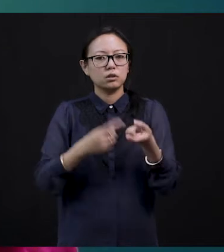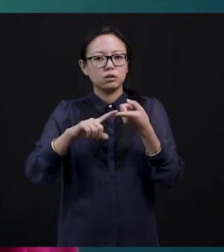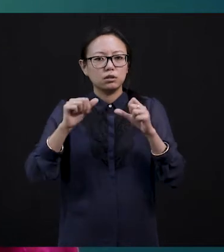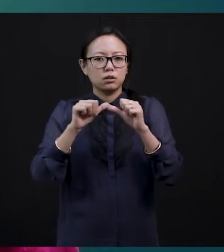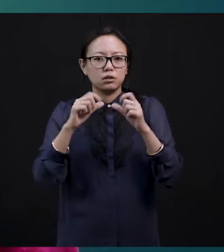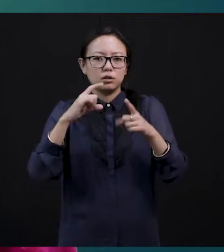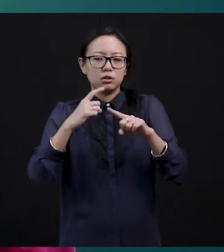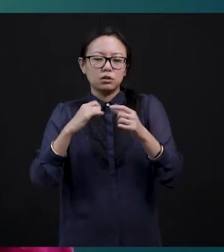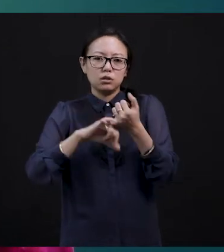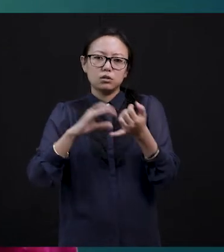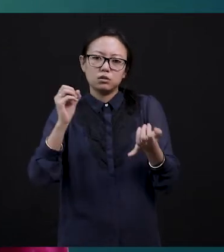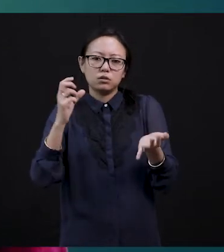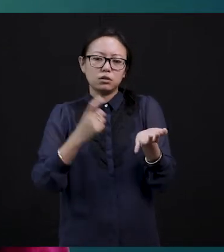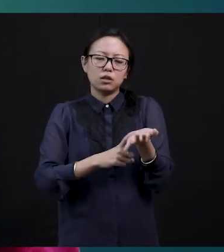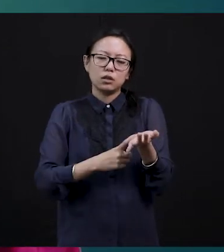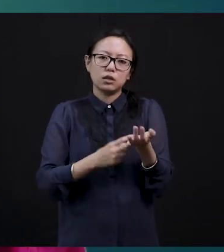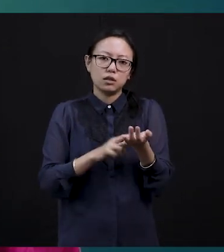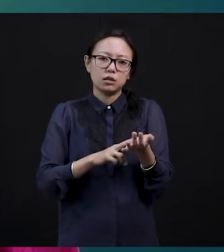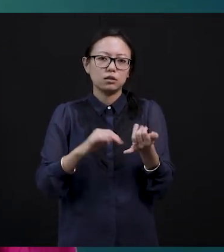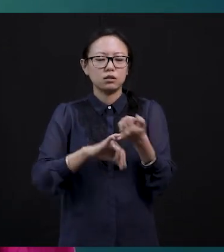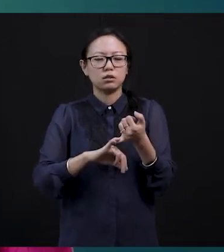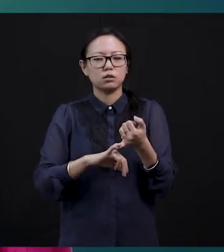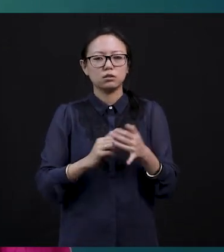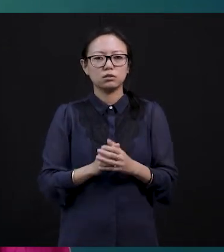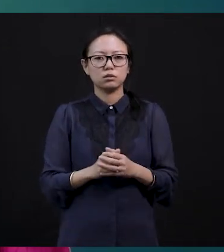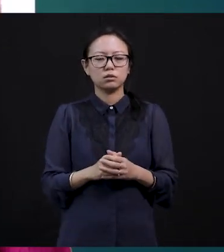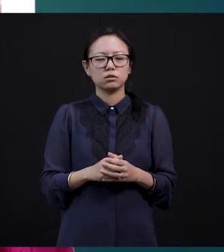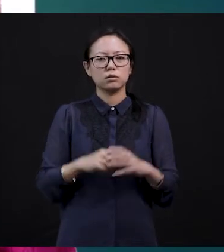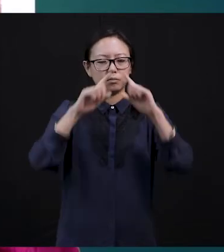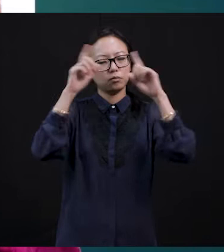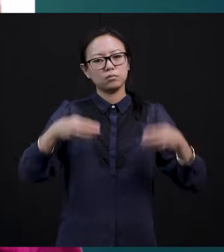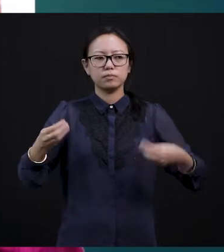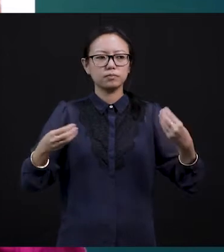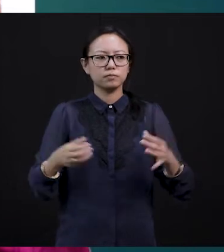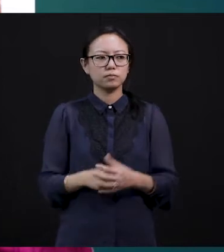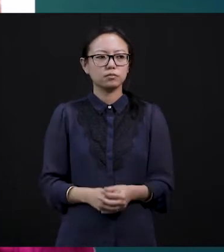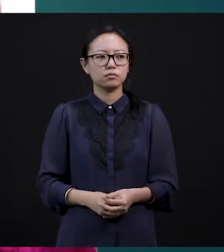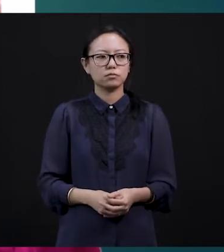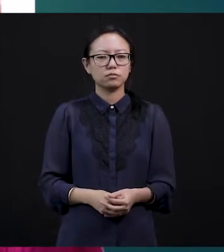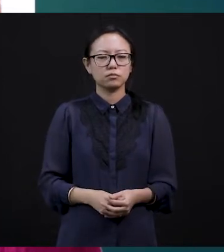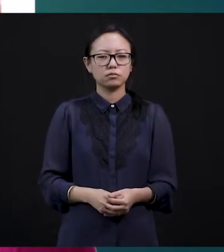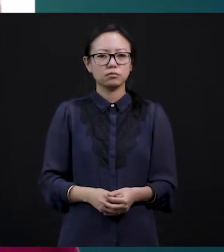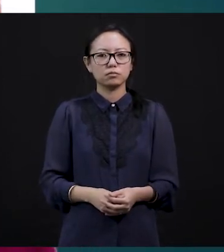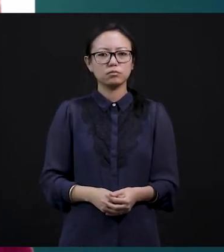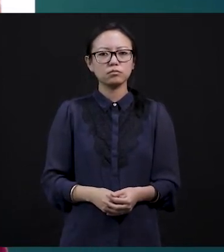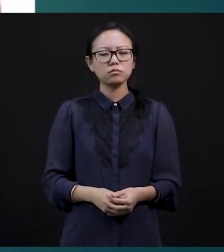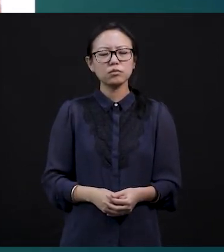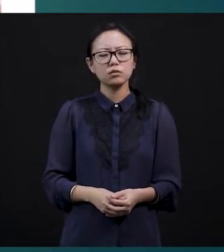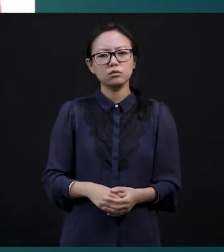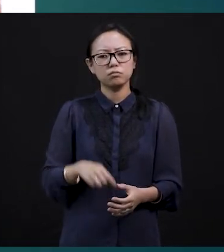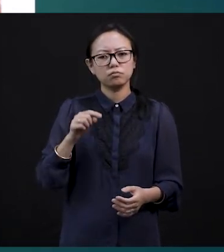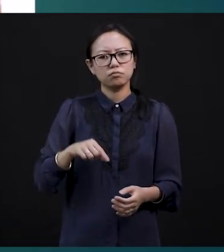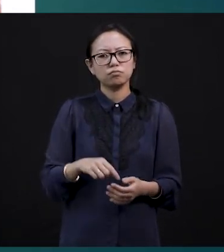credit, convenience of customers, and the availability of goods. Now, when you go